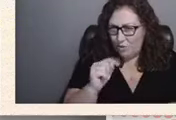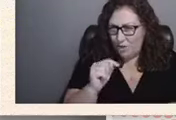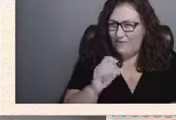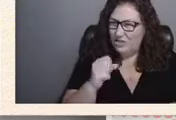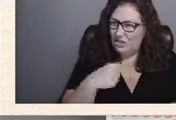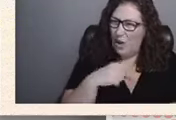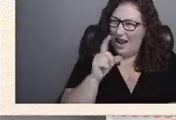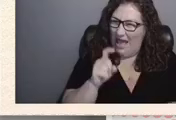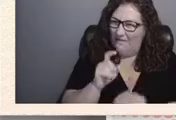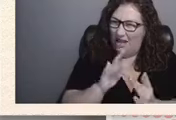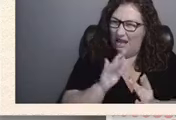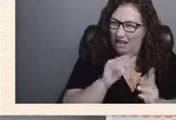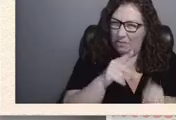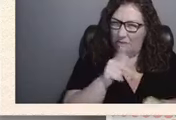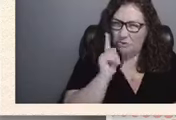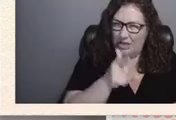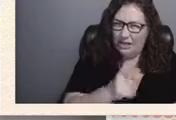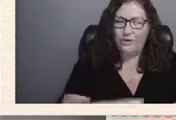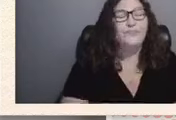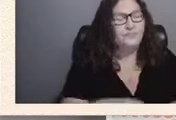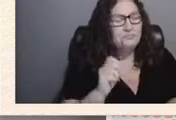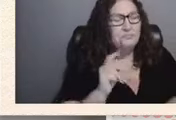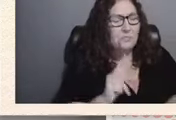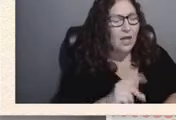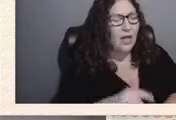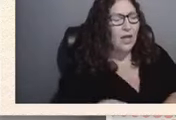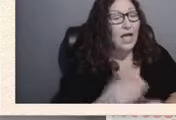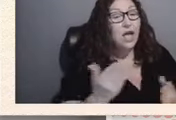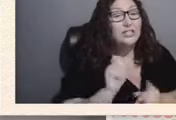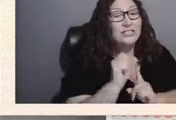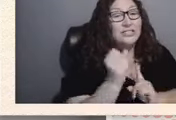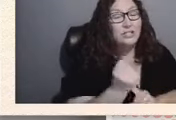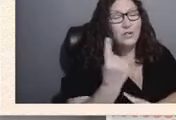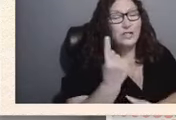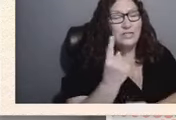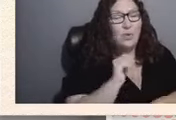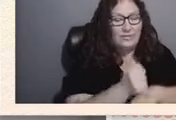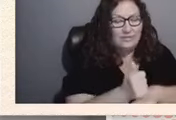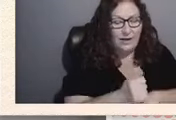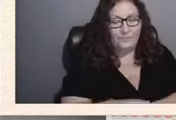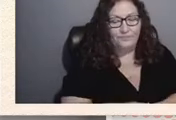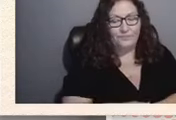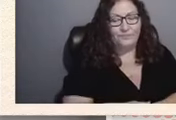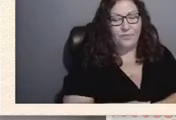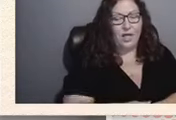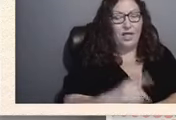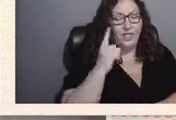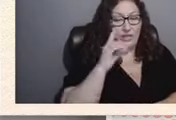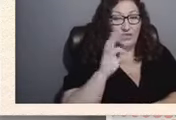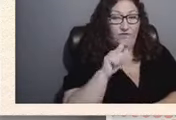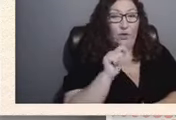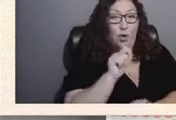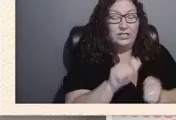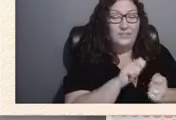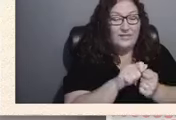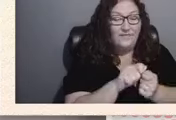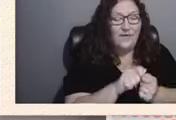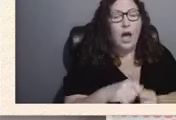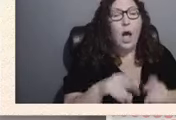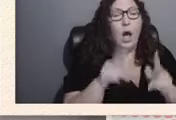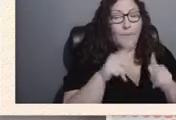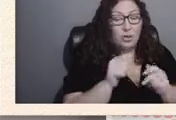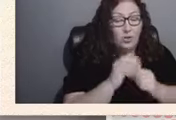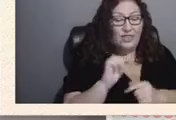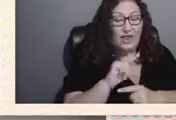person. Absolutely. So here's a scenario that somebody sort of laid out, and this is Florida specific. A person with an ABLE account